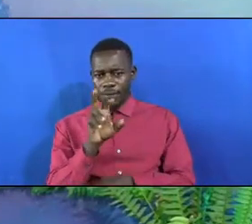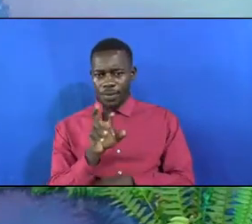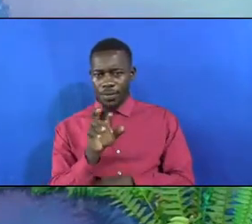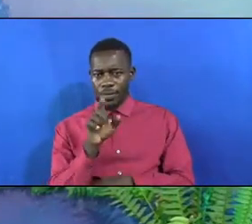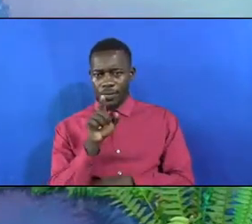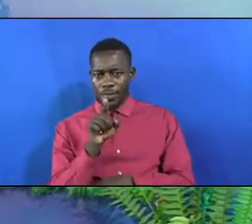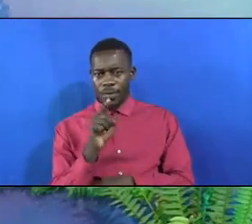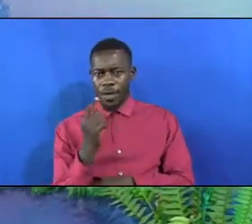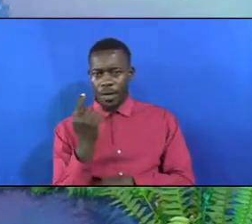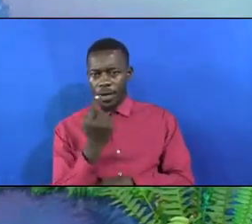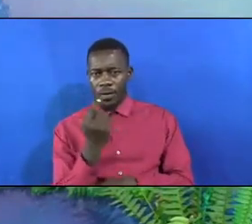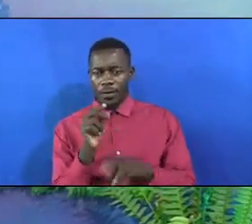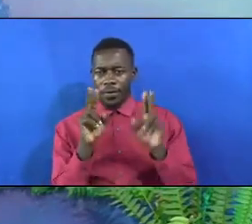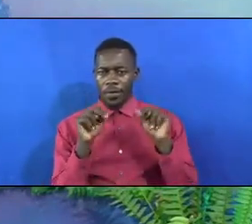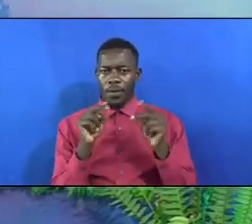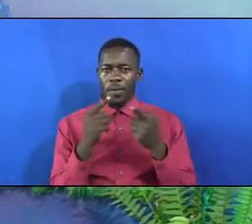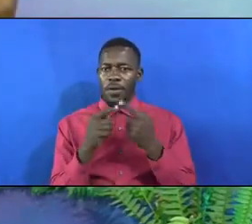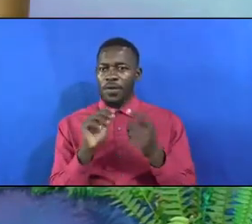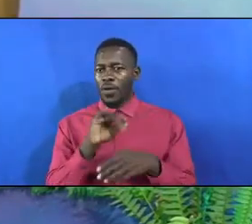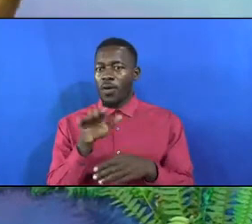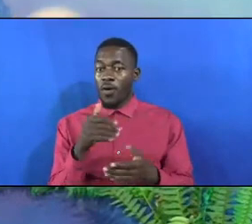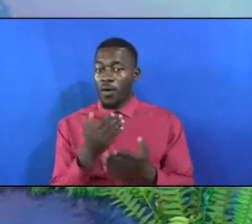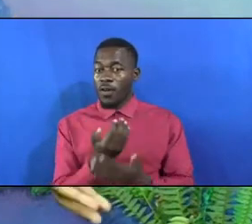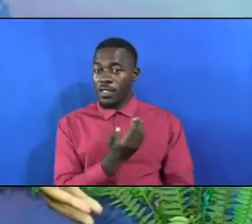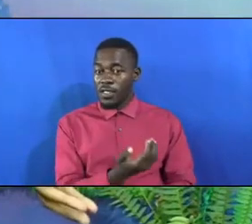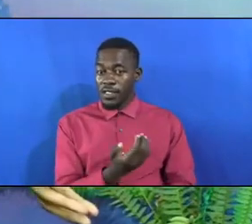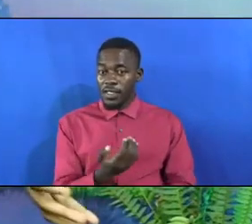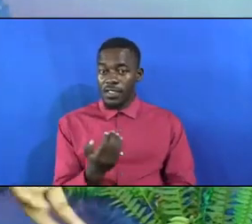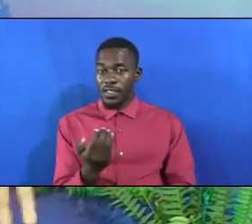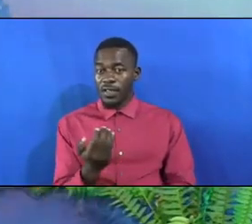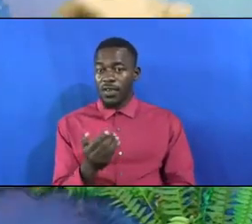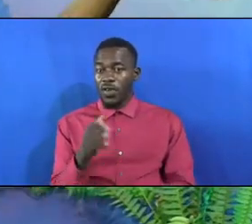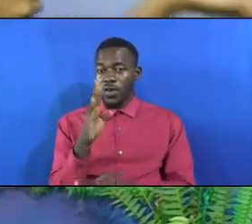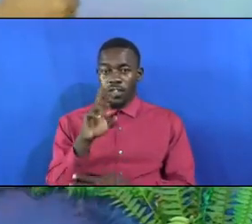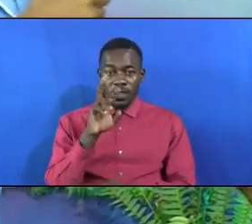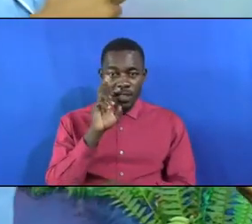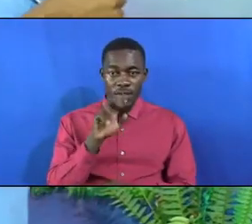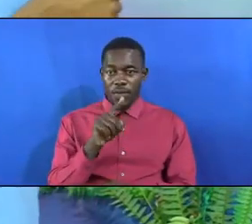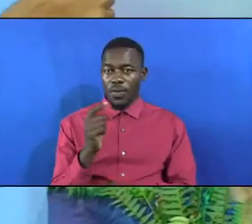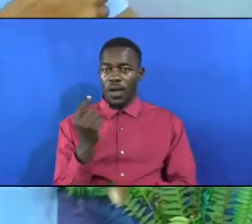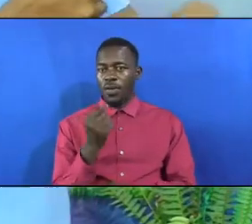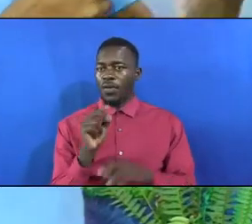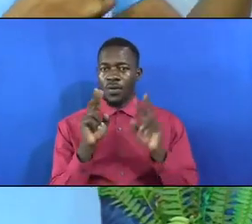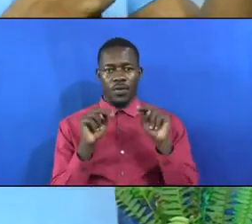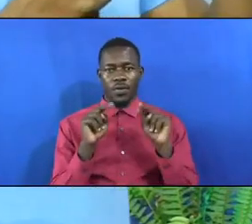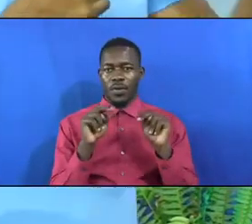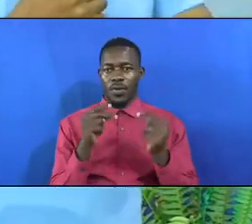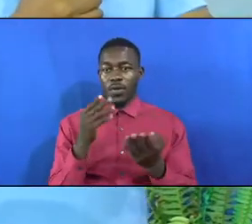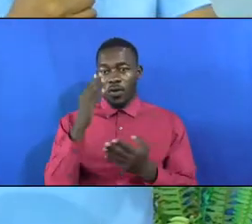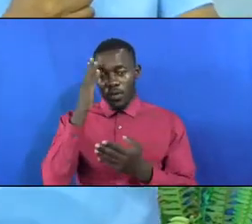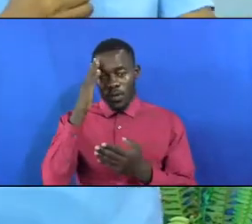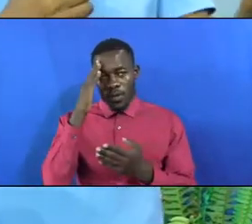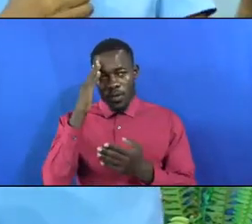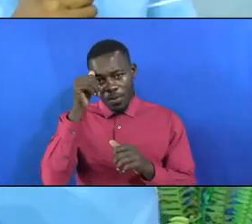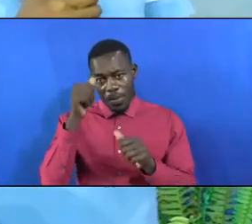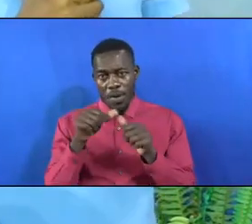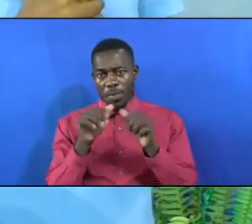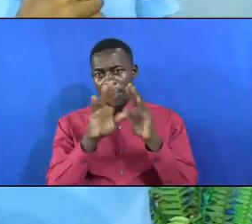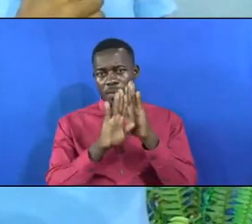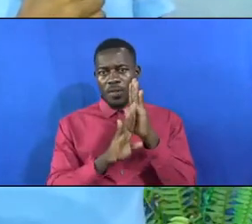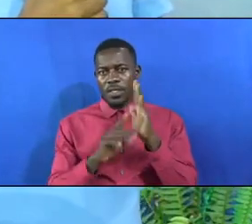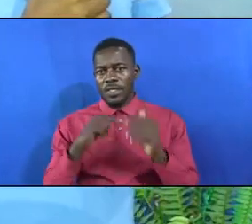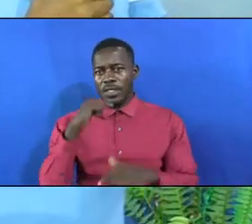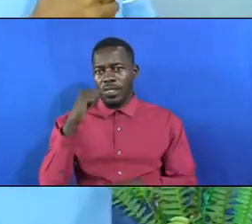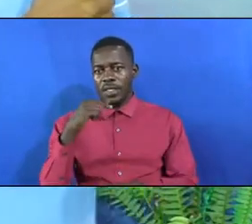an adult, but even of the small babies. Is it not he who says that he knew us before we were woven in our